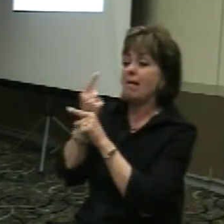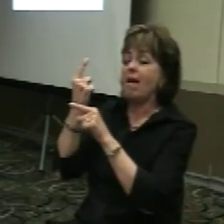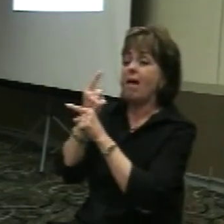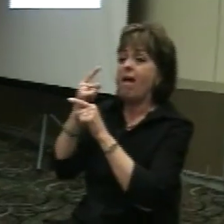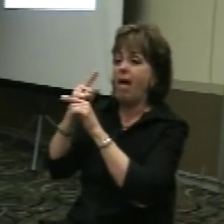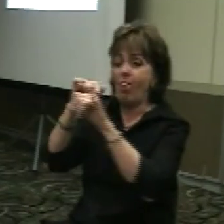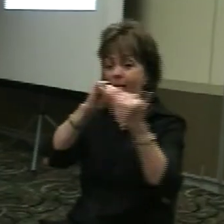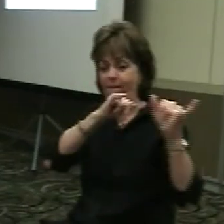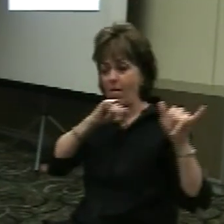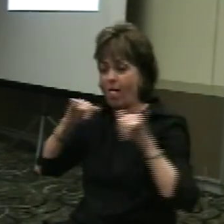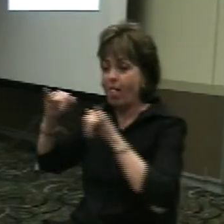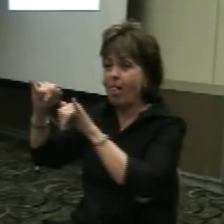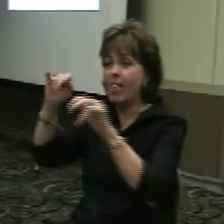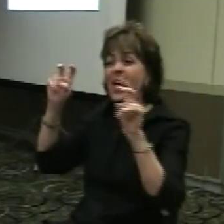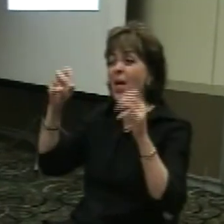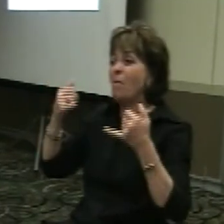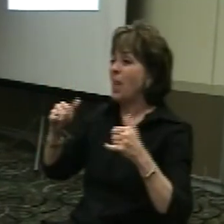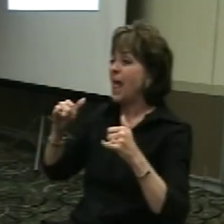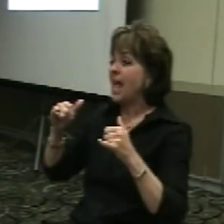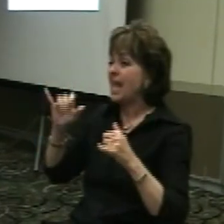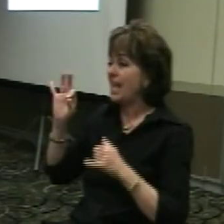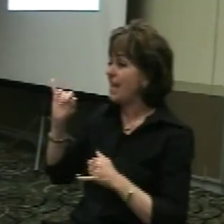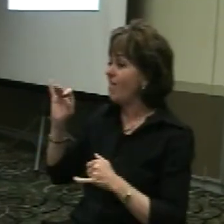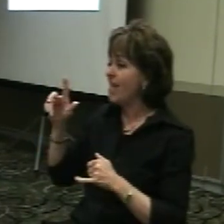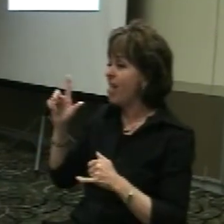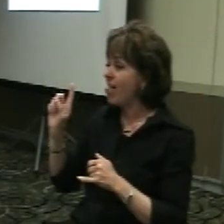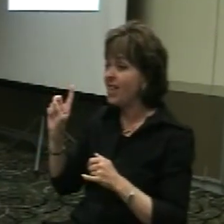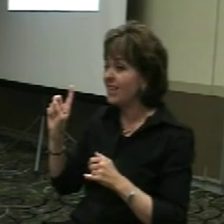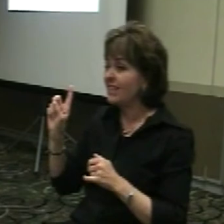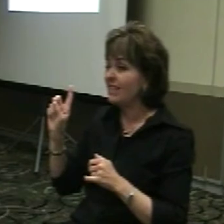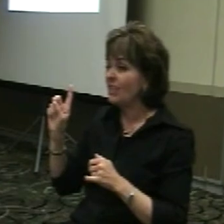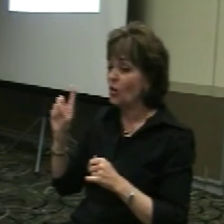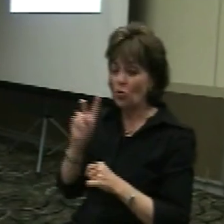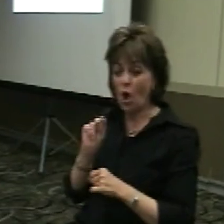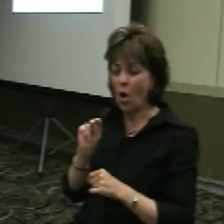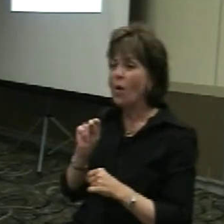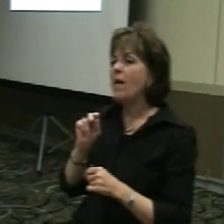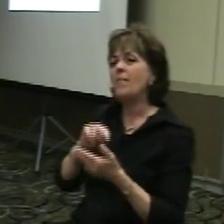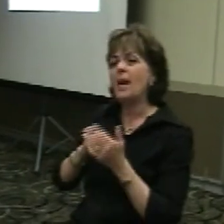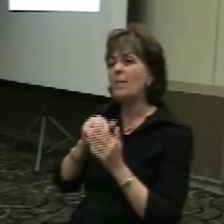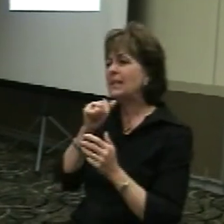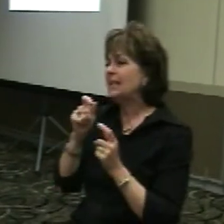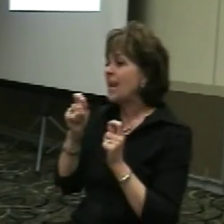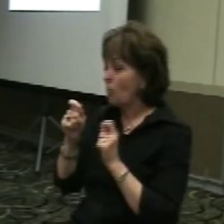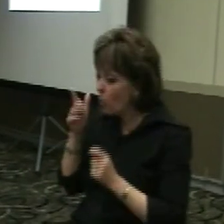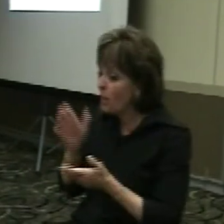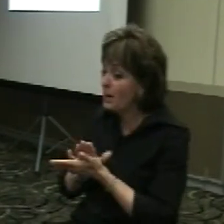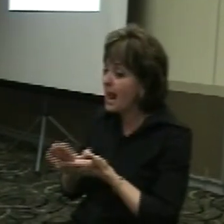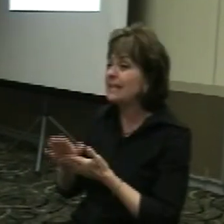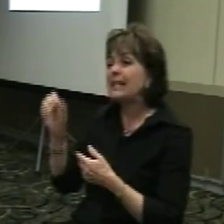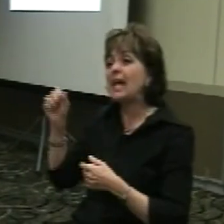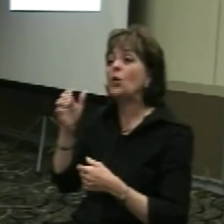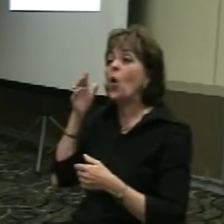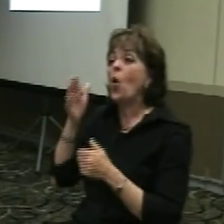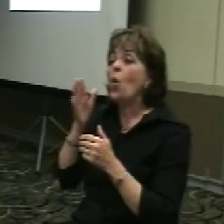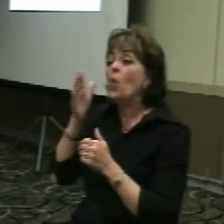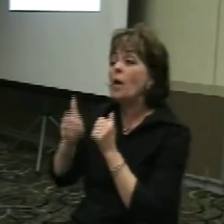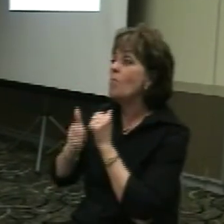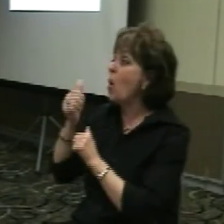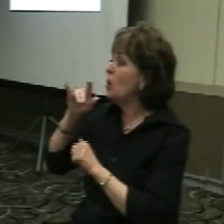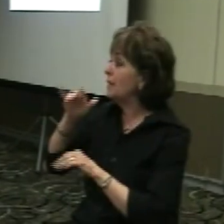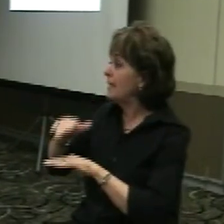field? No. Then it's not an accommodation. All right? Would this be a nice thing? Yes. Would most kids do a little bit better with a little